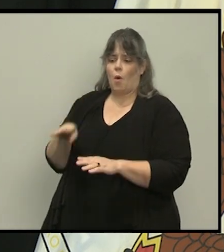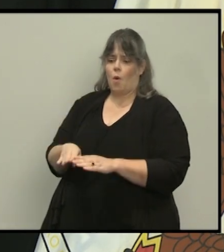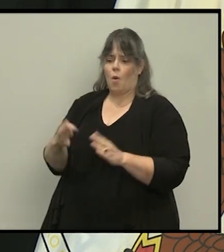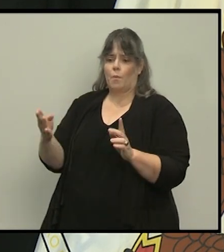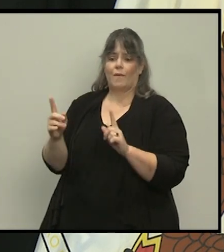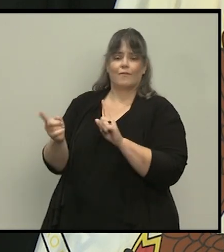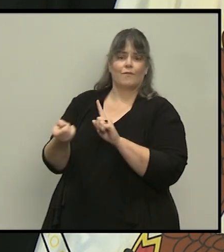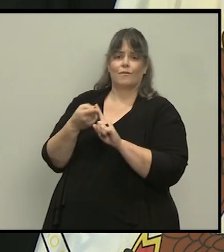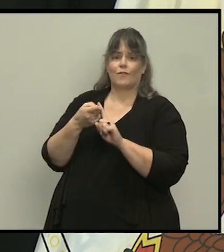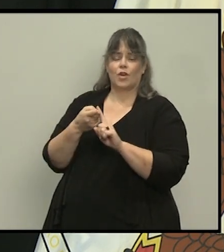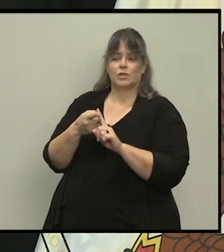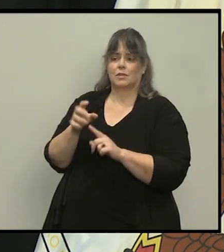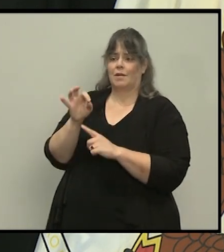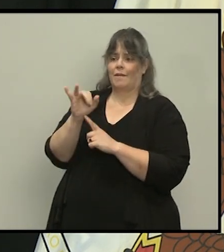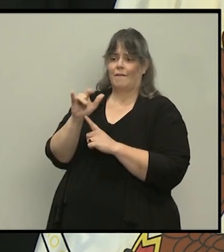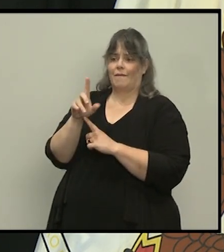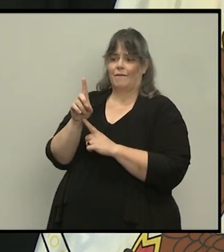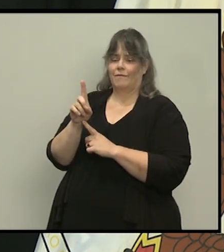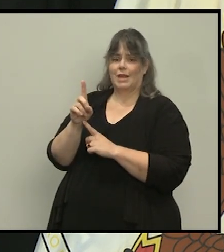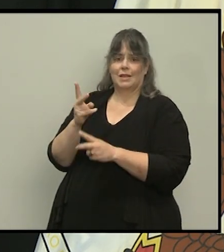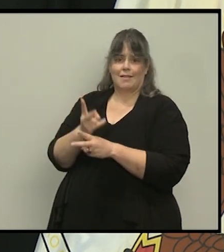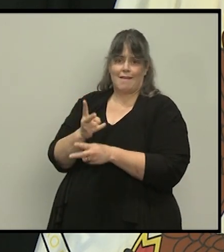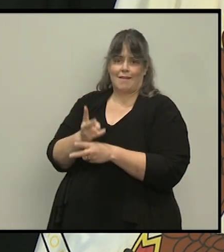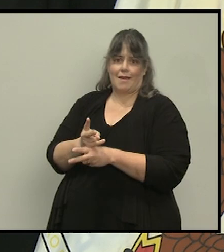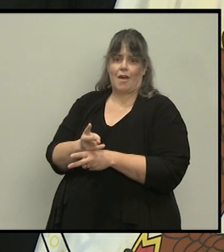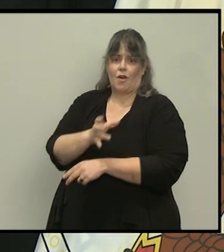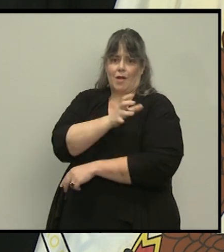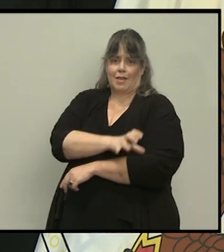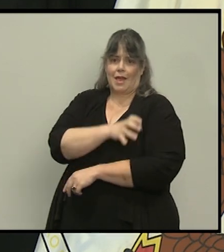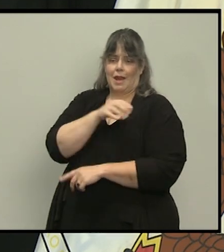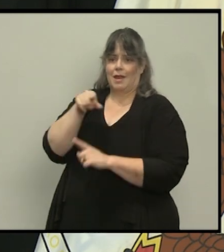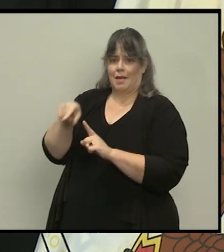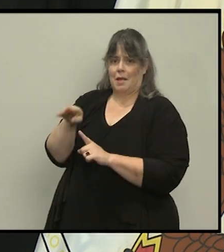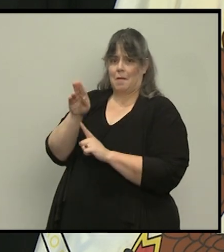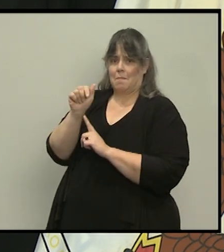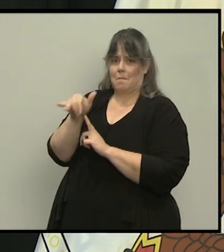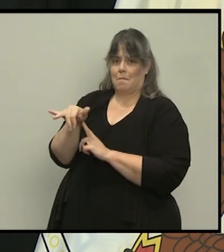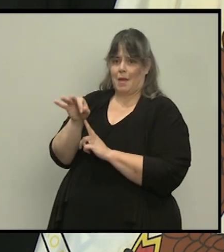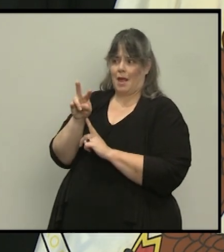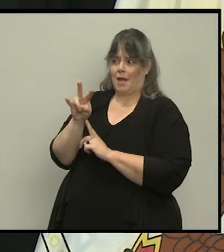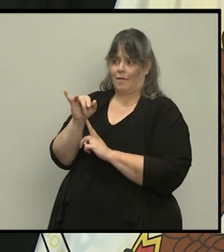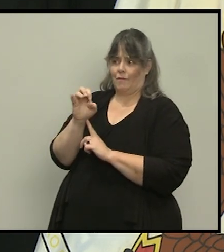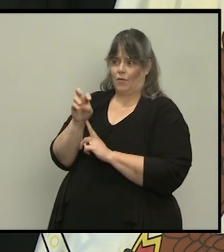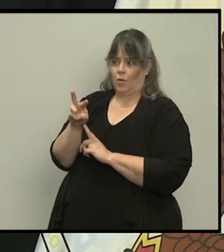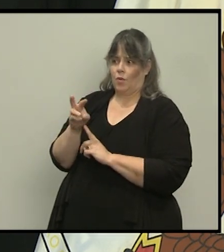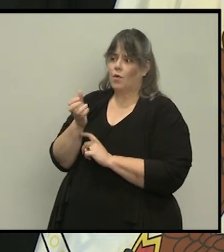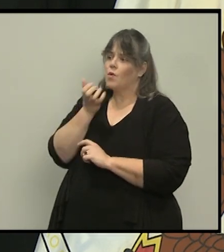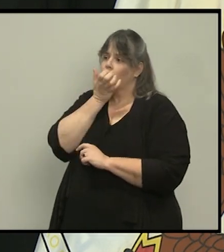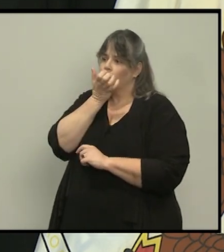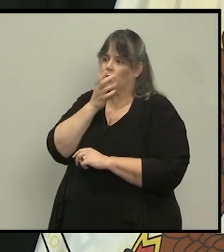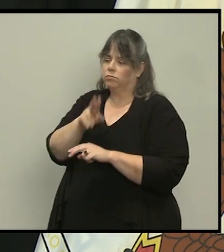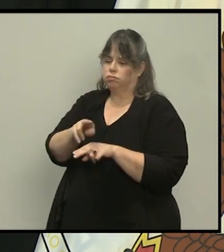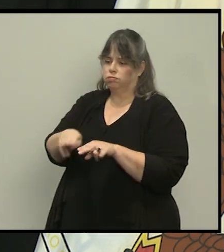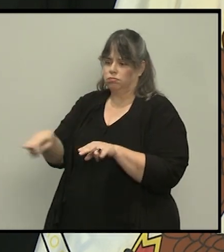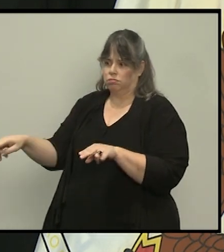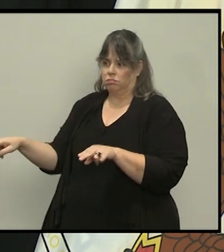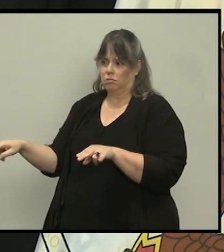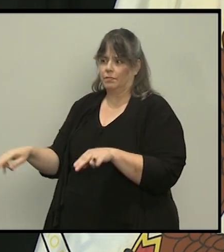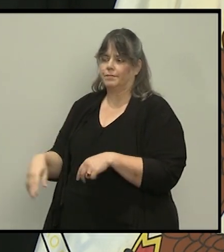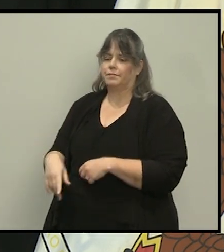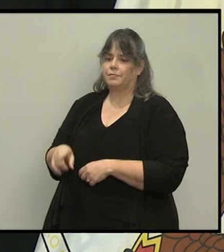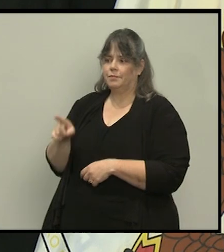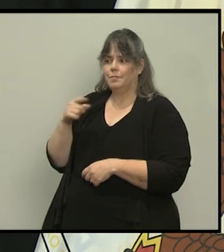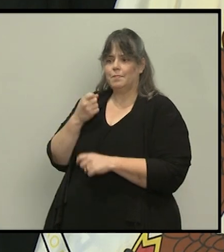care clinic in San Francisco in the Bayview. This clinic will ensure that neighborhood residents have access